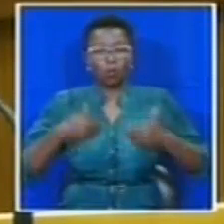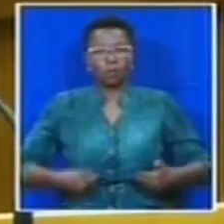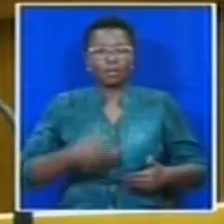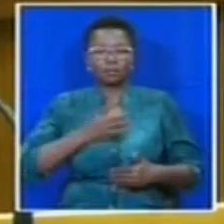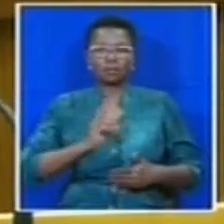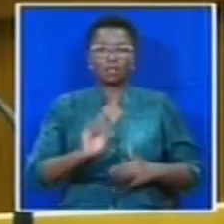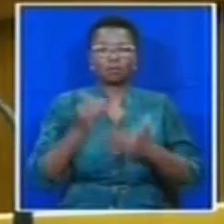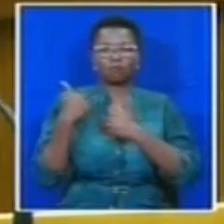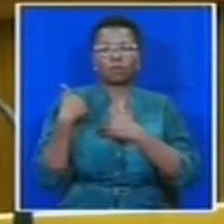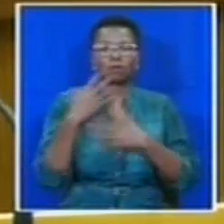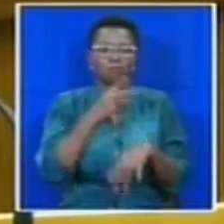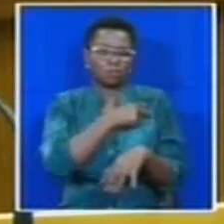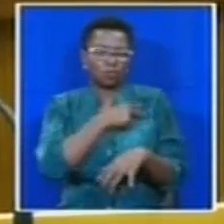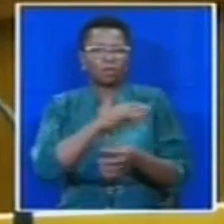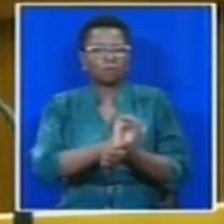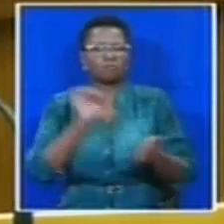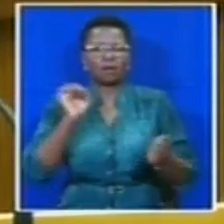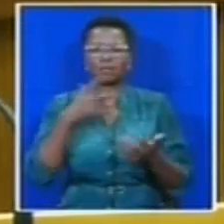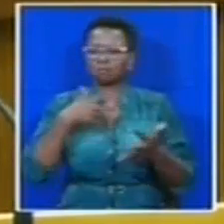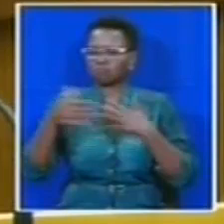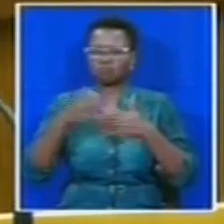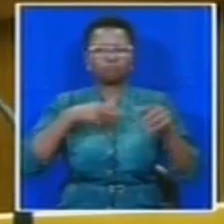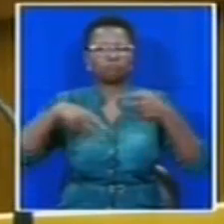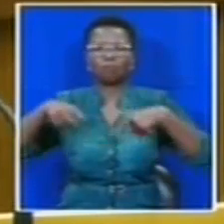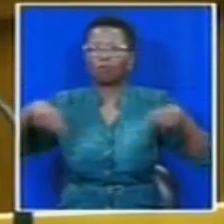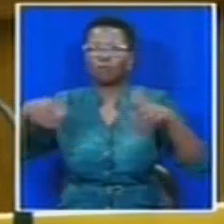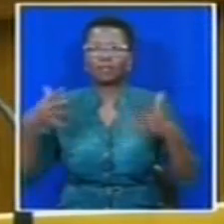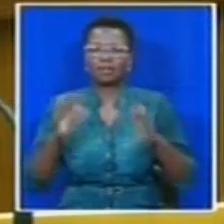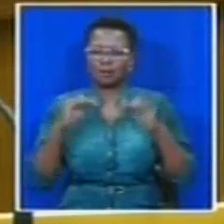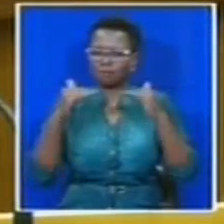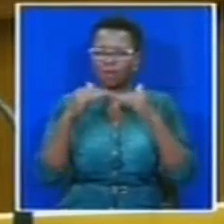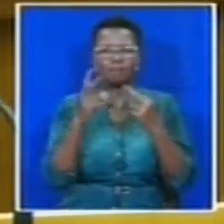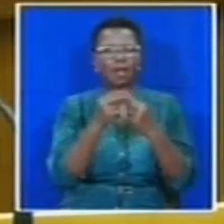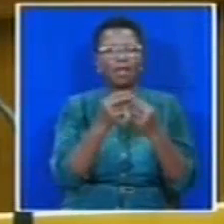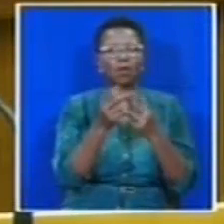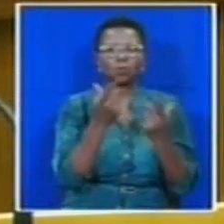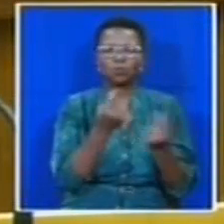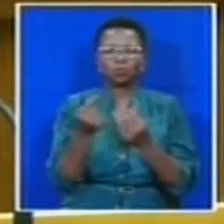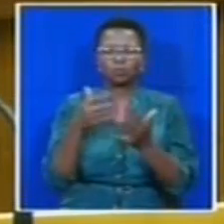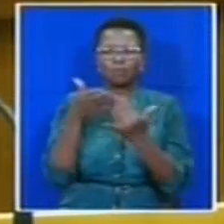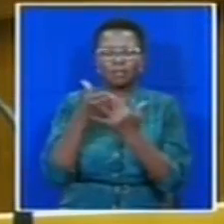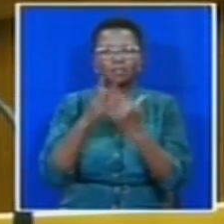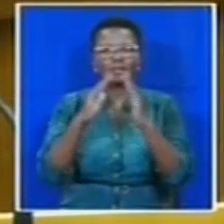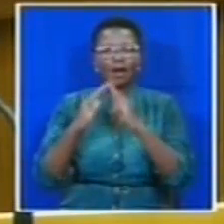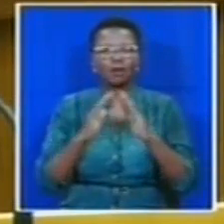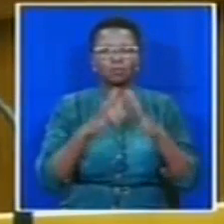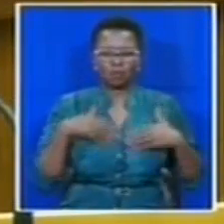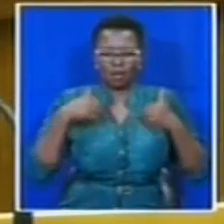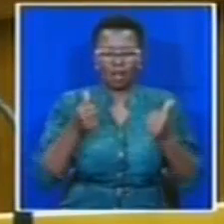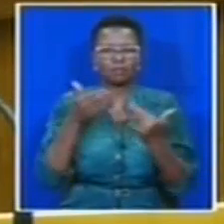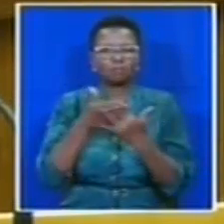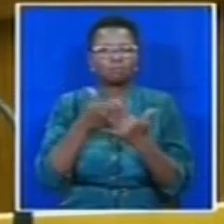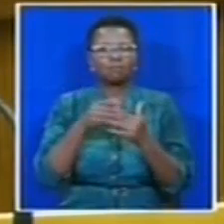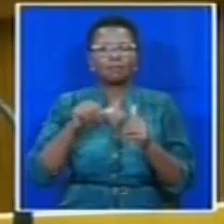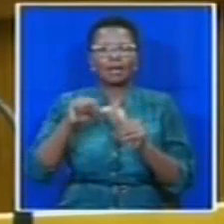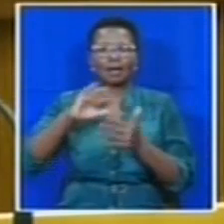security, privacy, freedom of movement, trade, fair labor practices, access to housing, healthcare and social